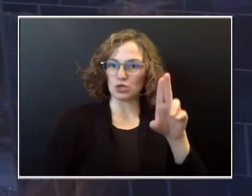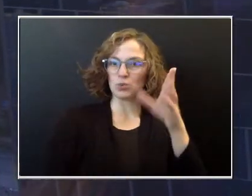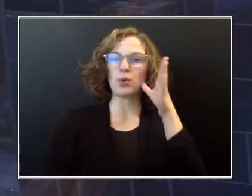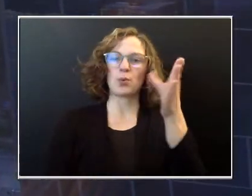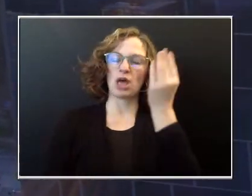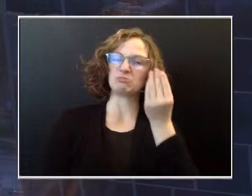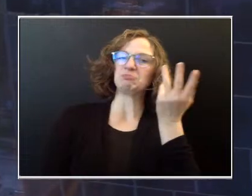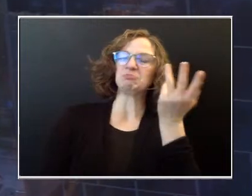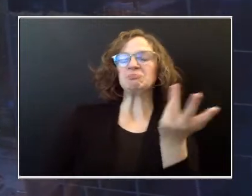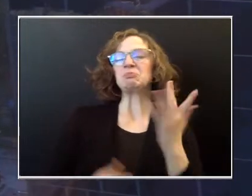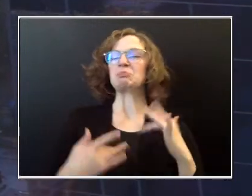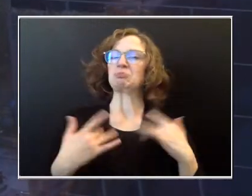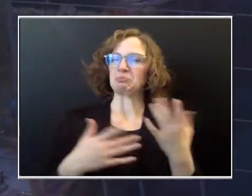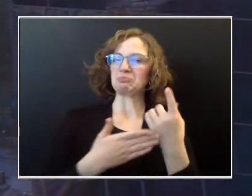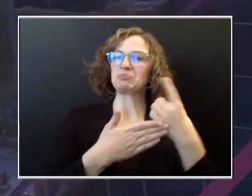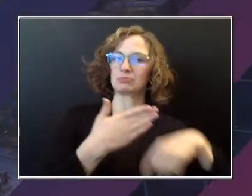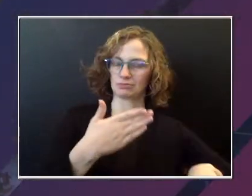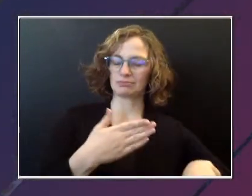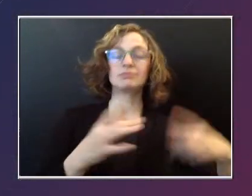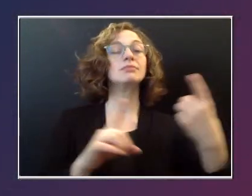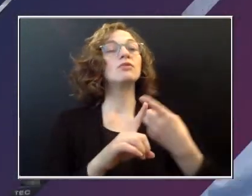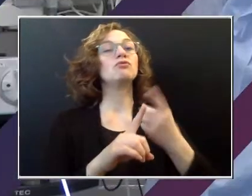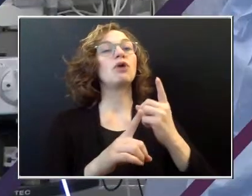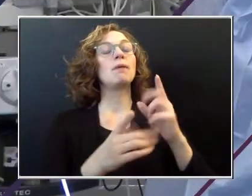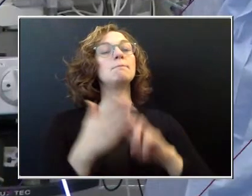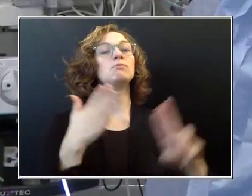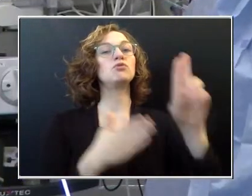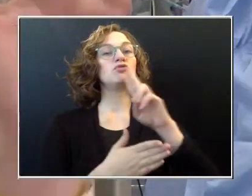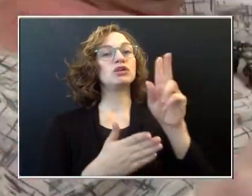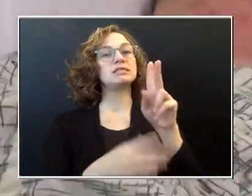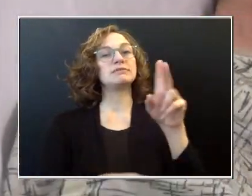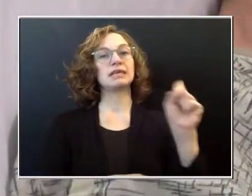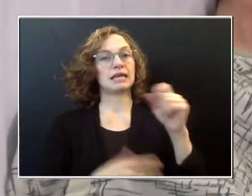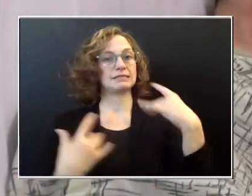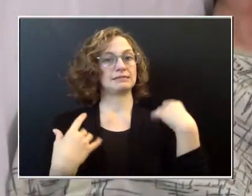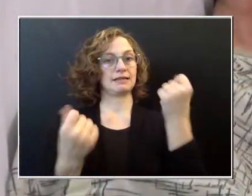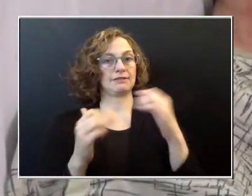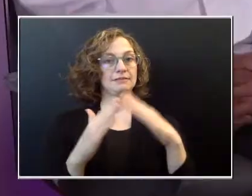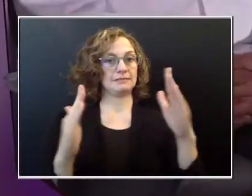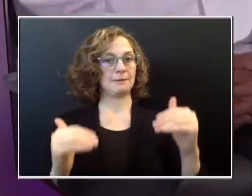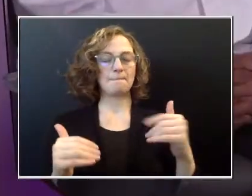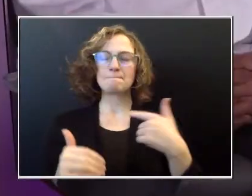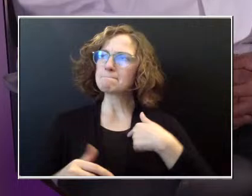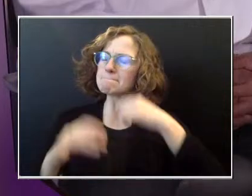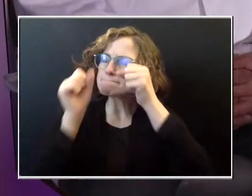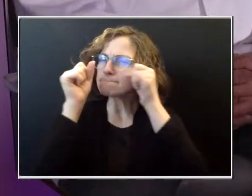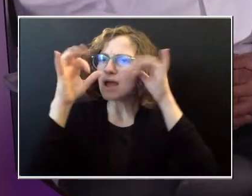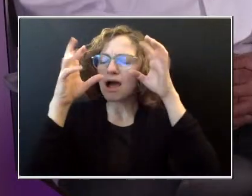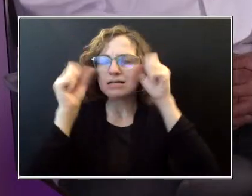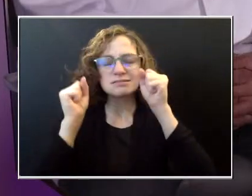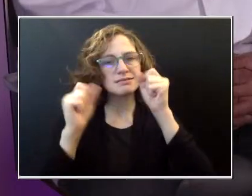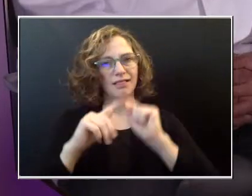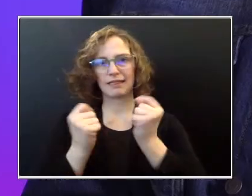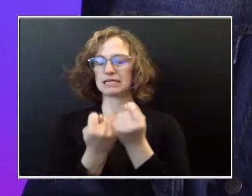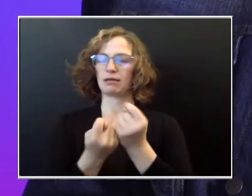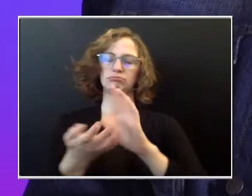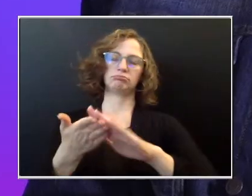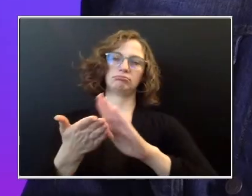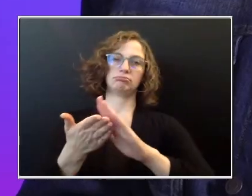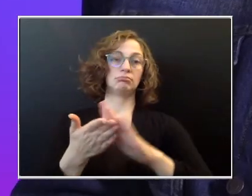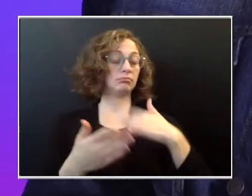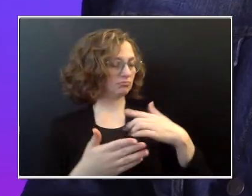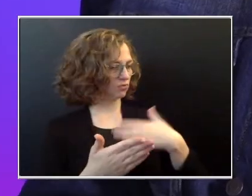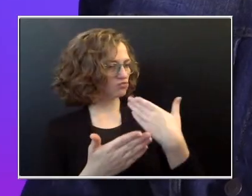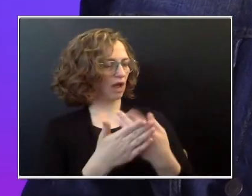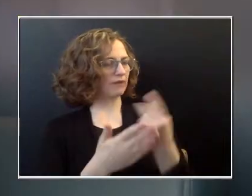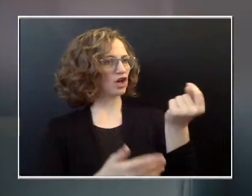From the University of Kansas Health System. I am amazed. The team here is great. I came on a Tuesday, and then by Saturday,